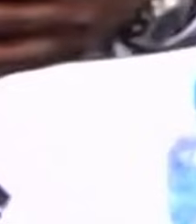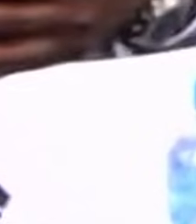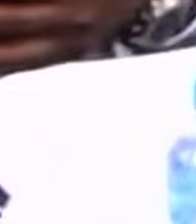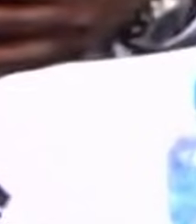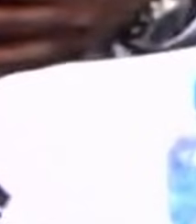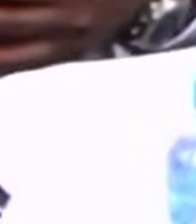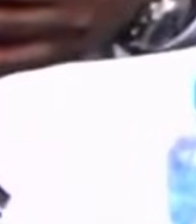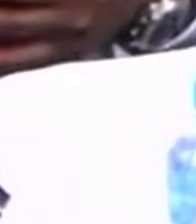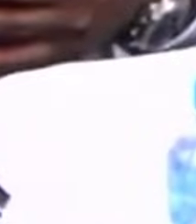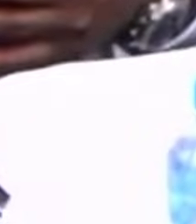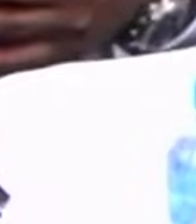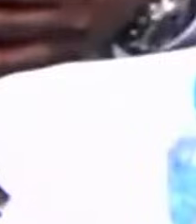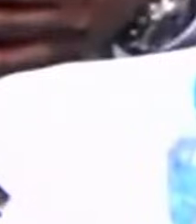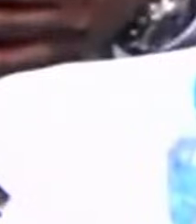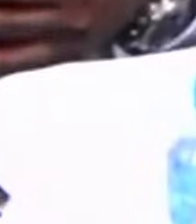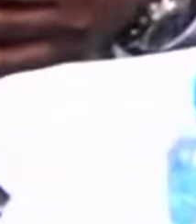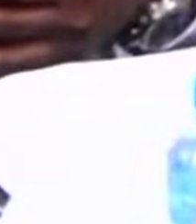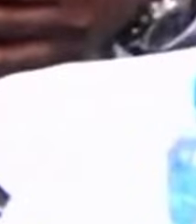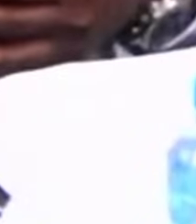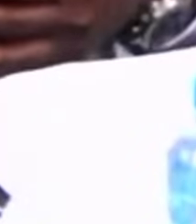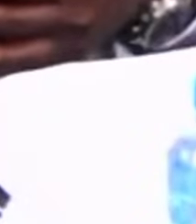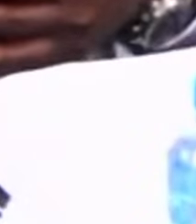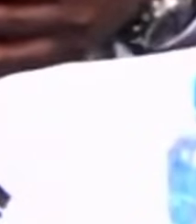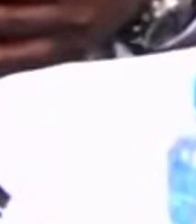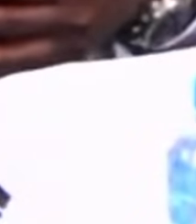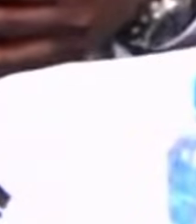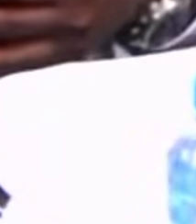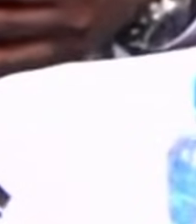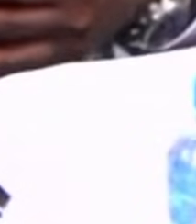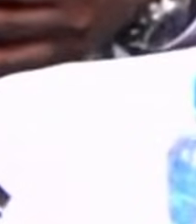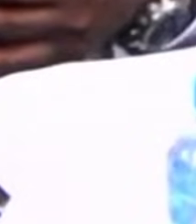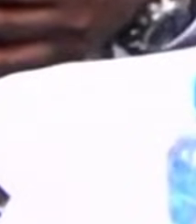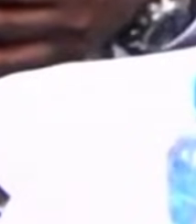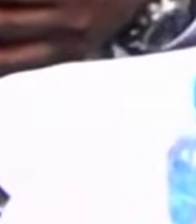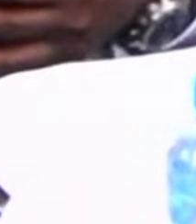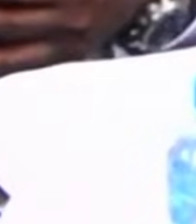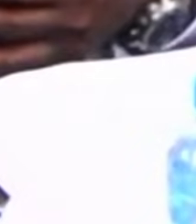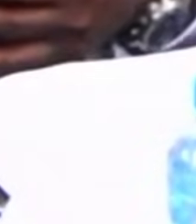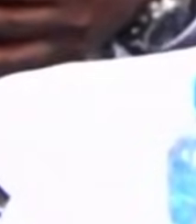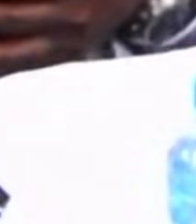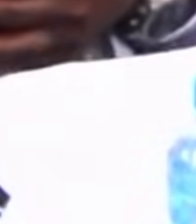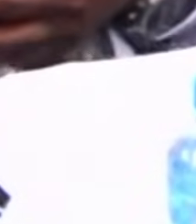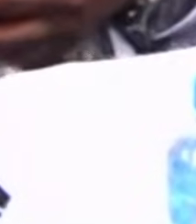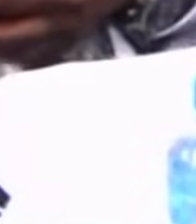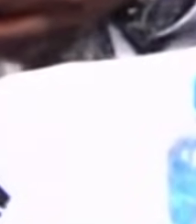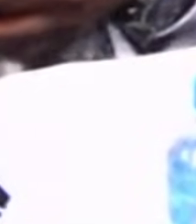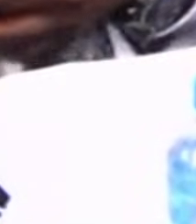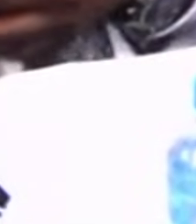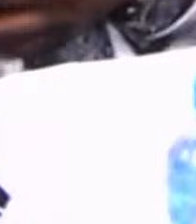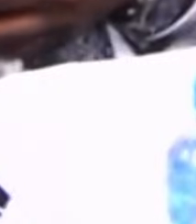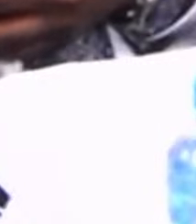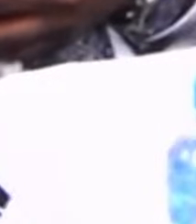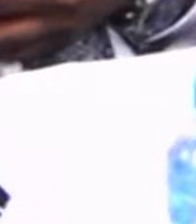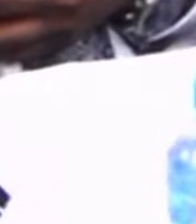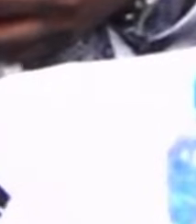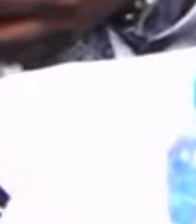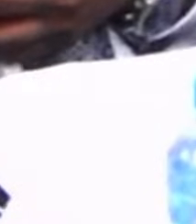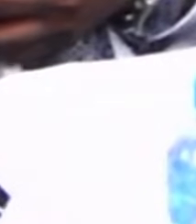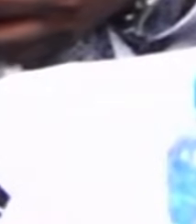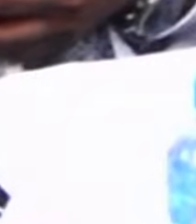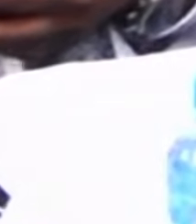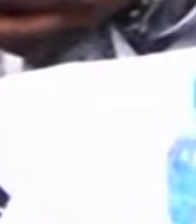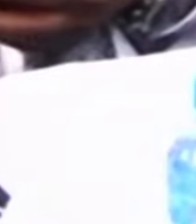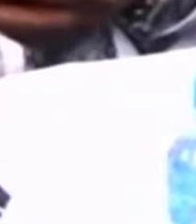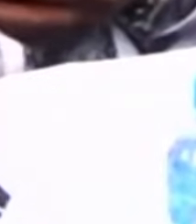record you want to introduce yourself, but we do know each other. So that being said, Honorable Member for Chilubi, I'll go straight